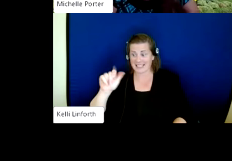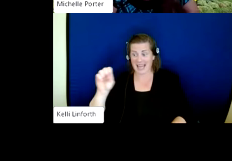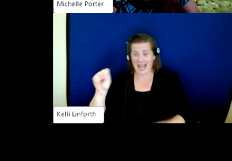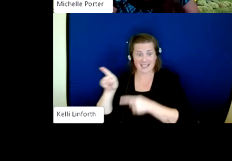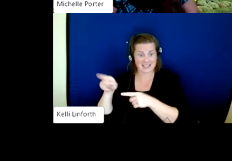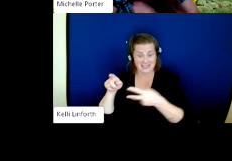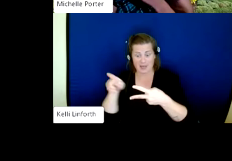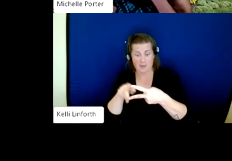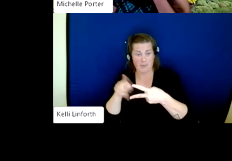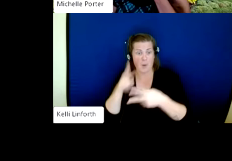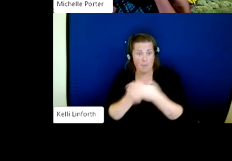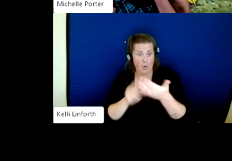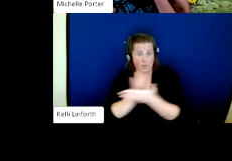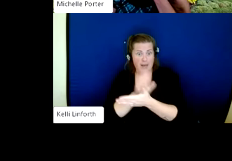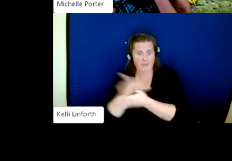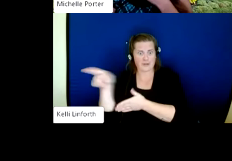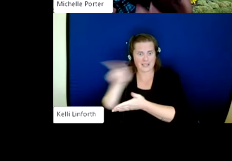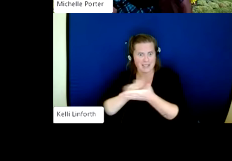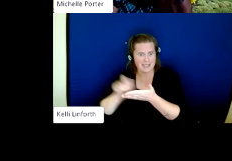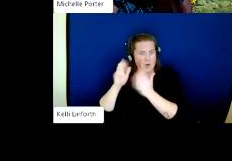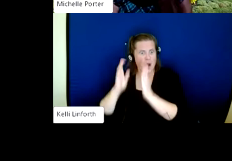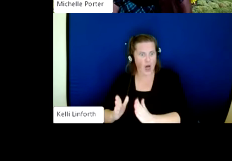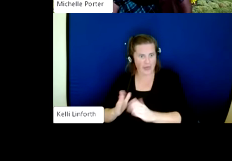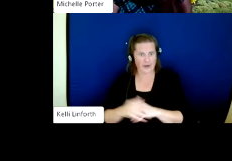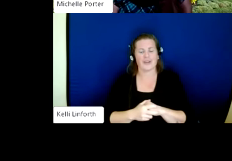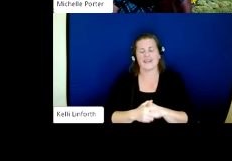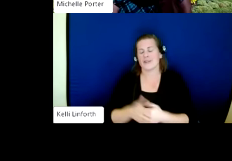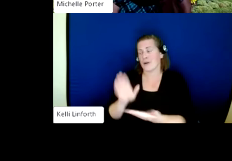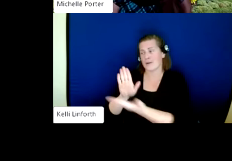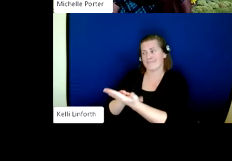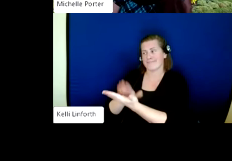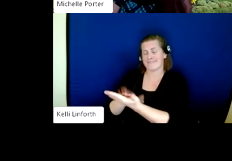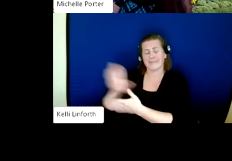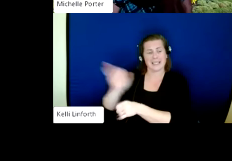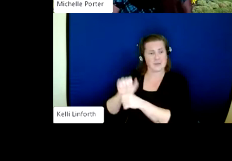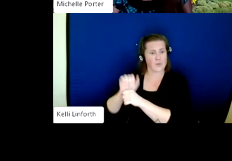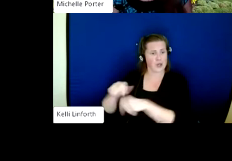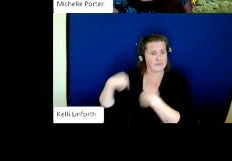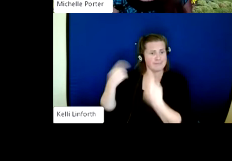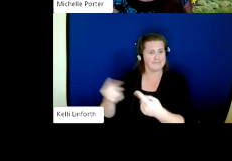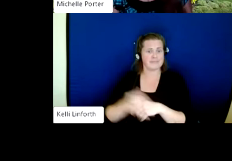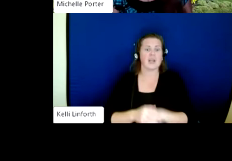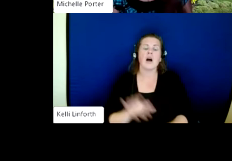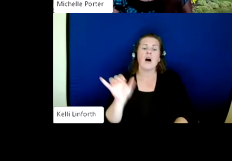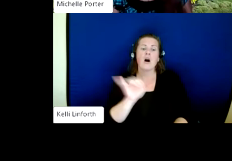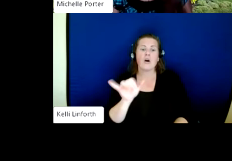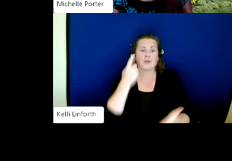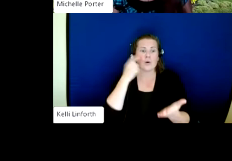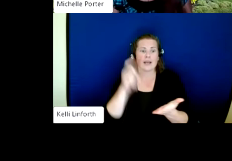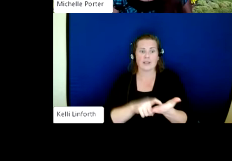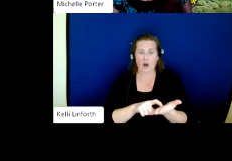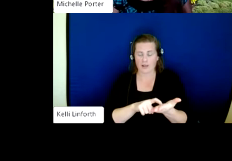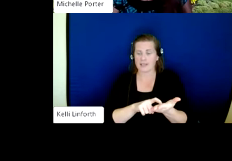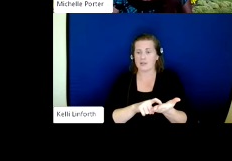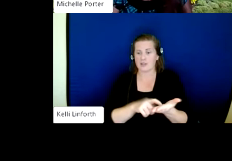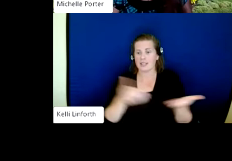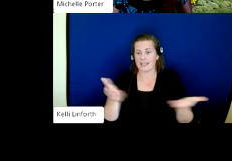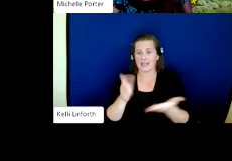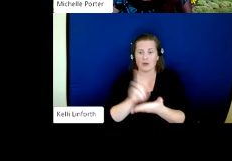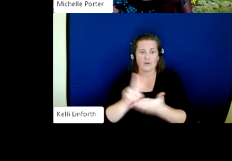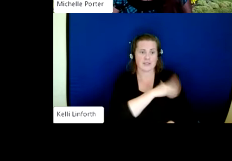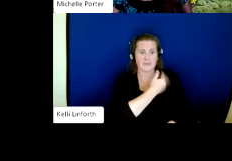just want to acknowledge all of his work on the project. I'd also like to acknowledge the University of